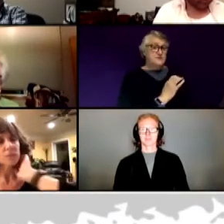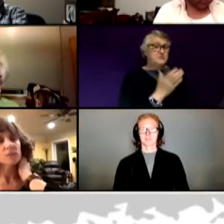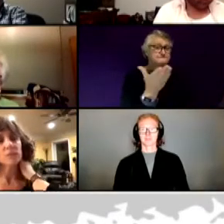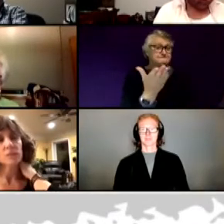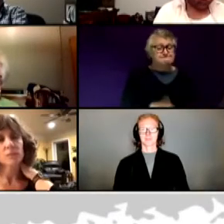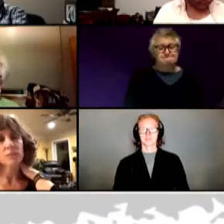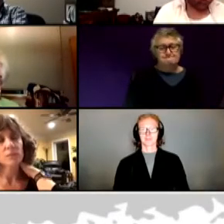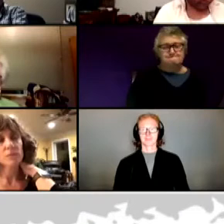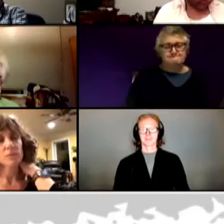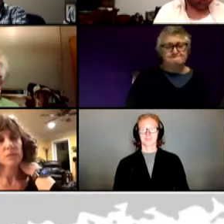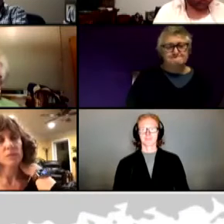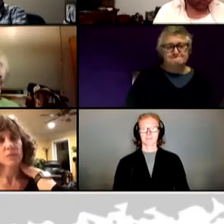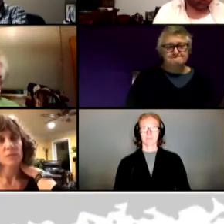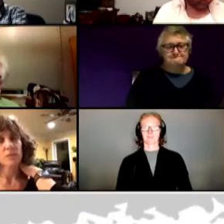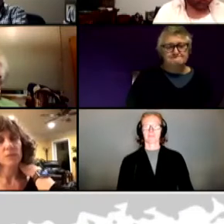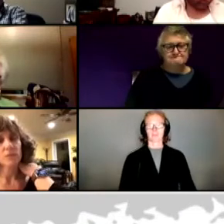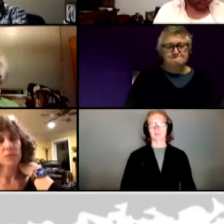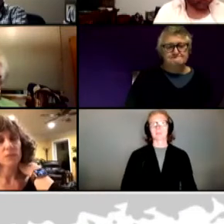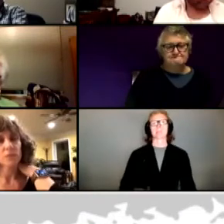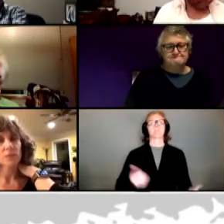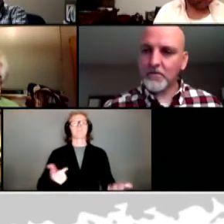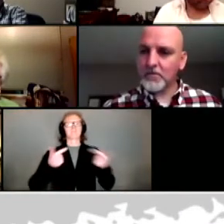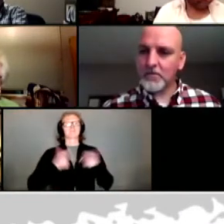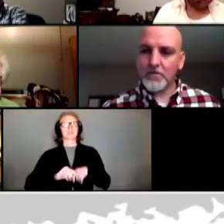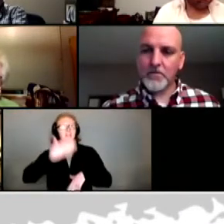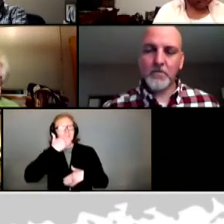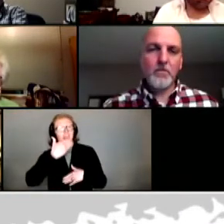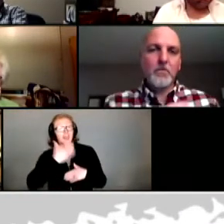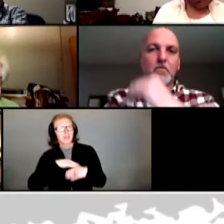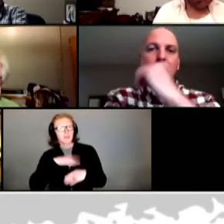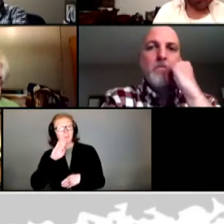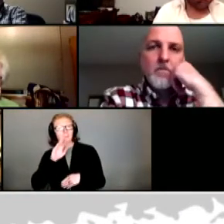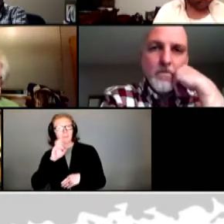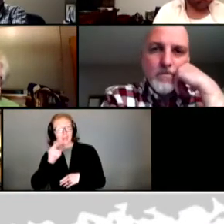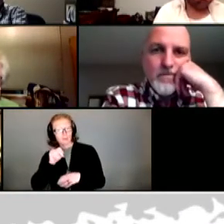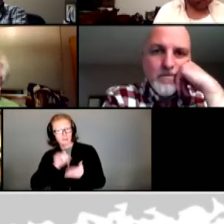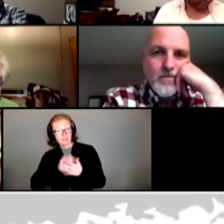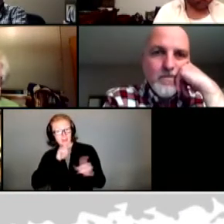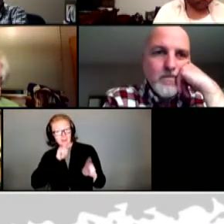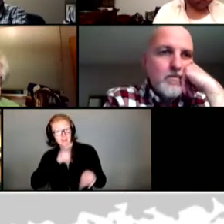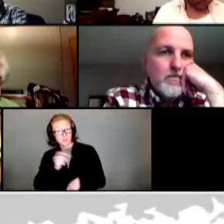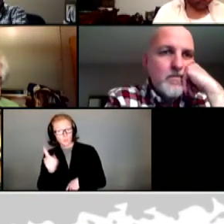Thank you. Byron, did your question get answered? Yes, ma'am.